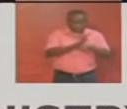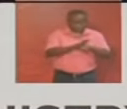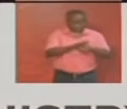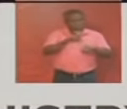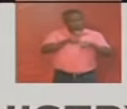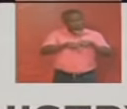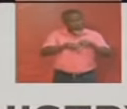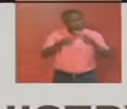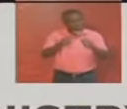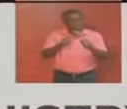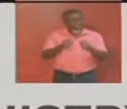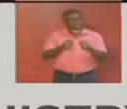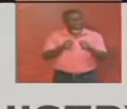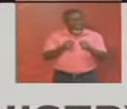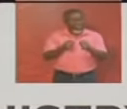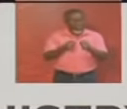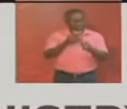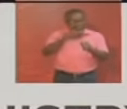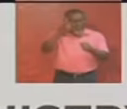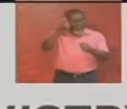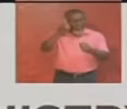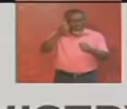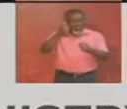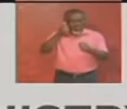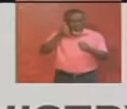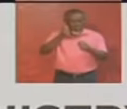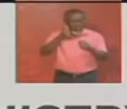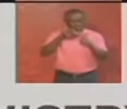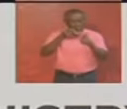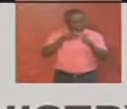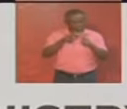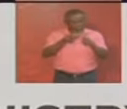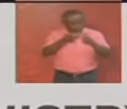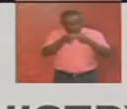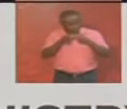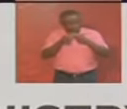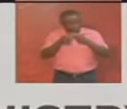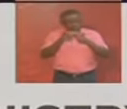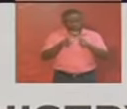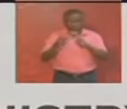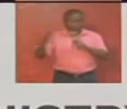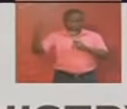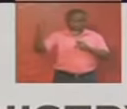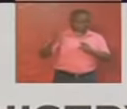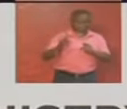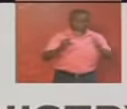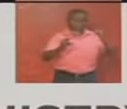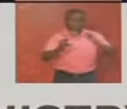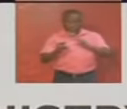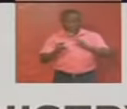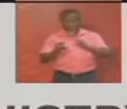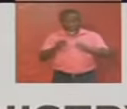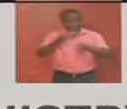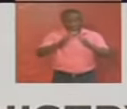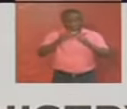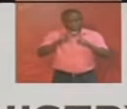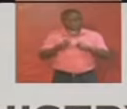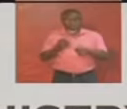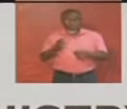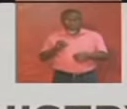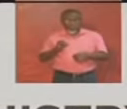returning nationals and persons who have to enter Trinidad and Tobago to work in the essential services are safe upon